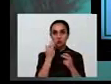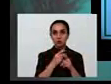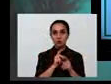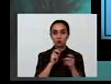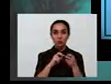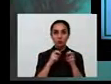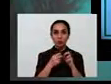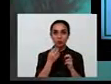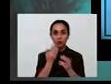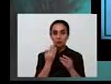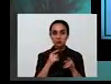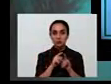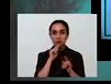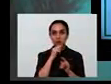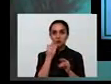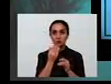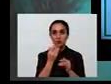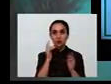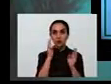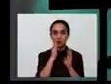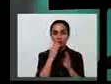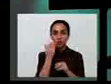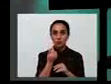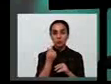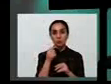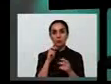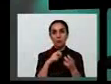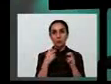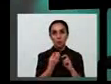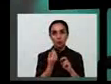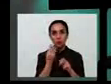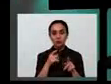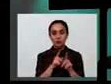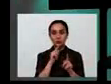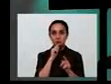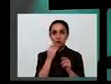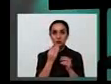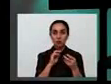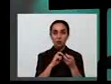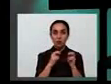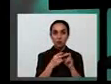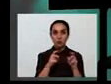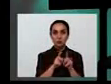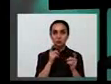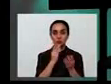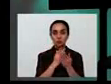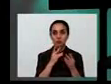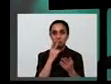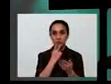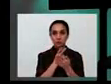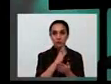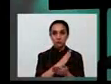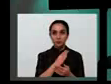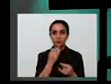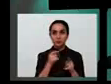demak, muammolarga, ya'ni bu iqtisodiy muammolar, ekologik muammolar va shuning bilan birgalikda ijtimoiy muammolarga duch kelganligini ko'rishimiz